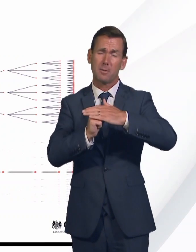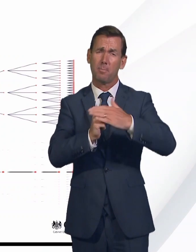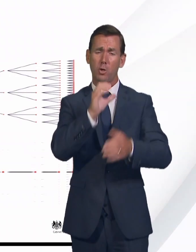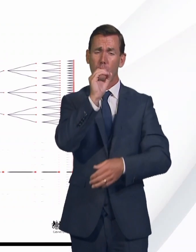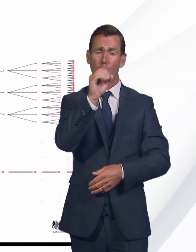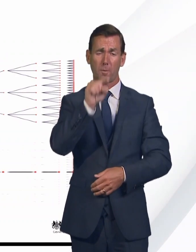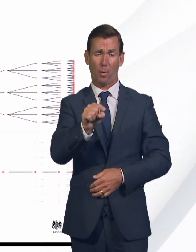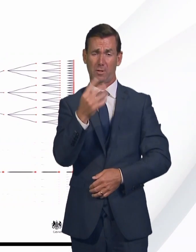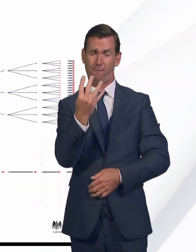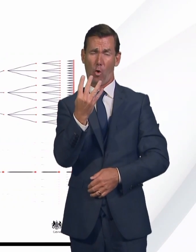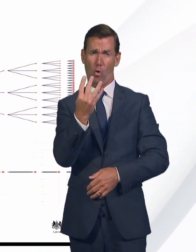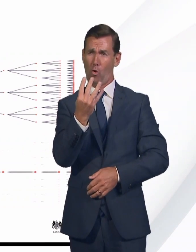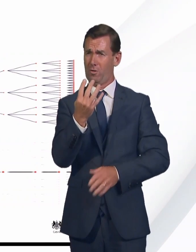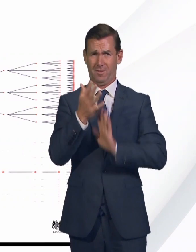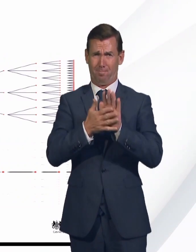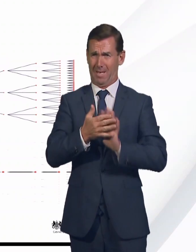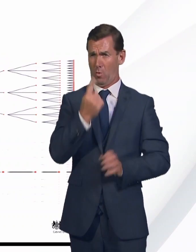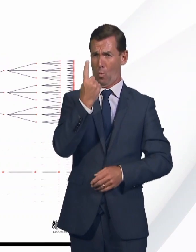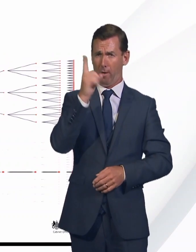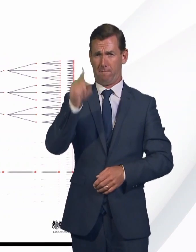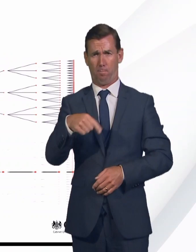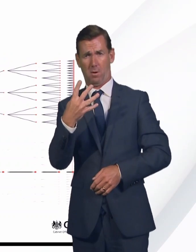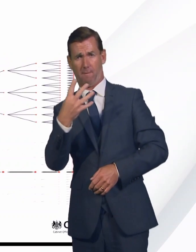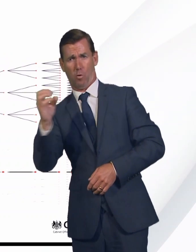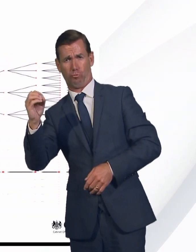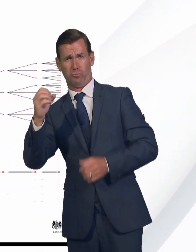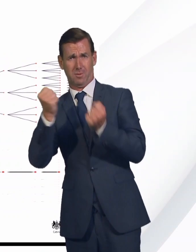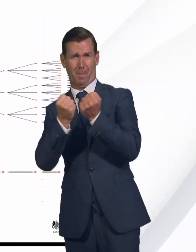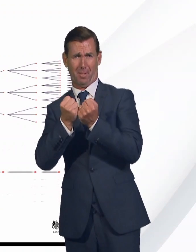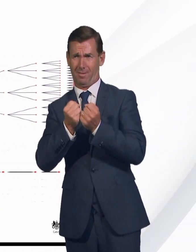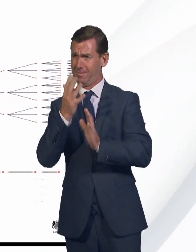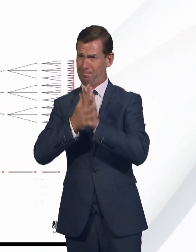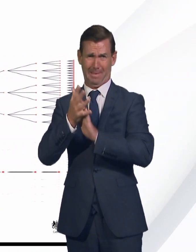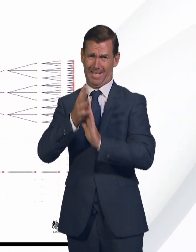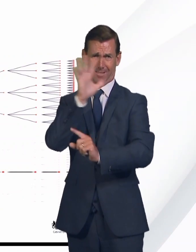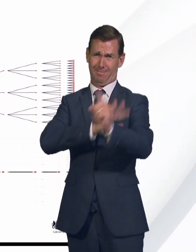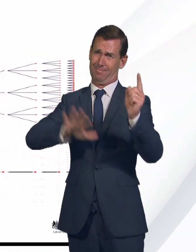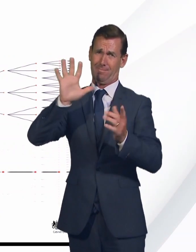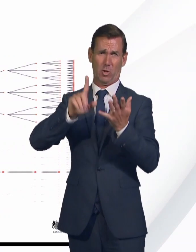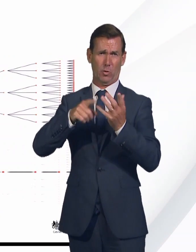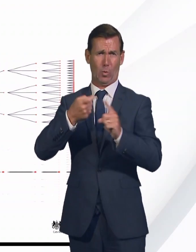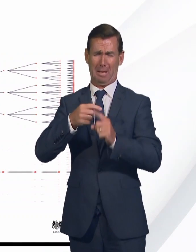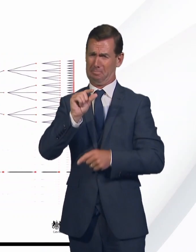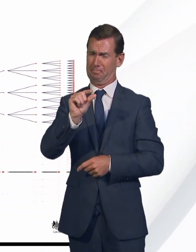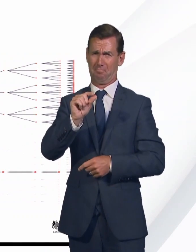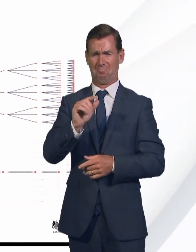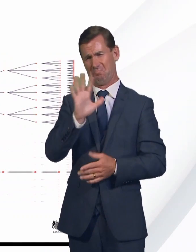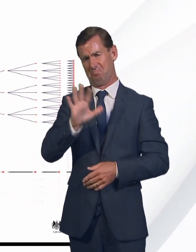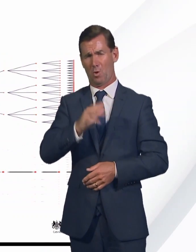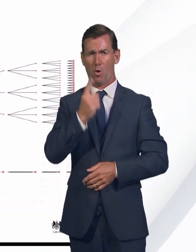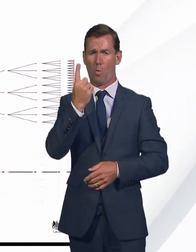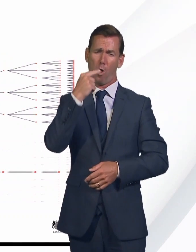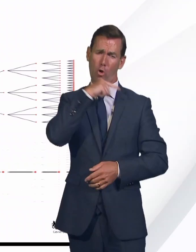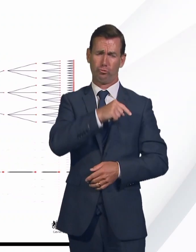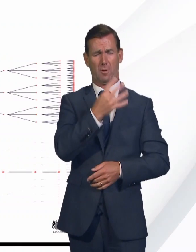1 in 400 people. And then right across the country, therefore, in England, a broad estimate of around